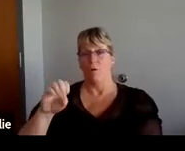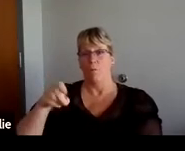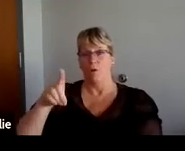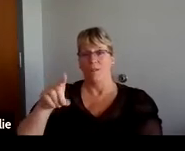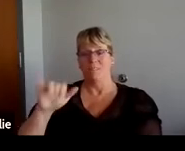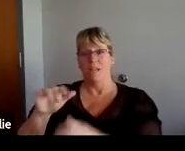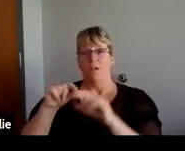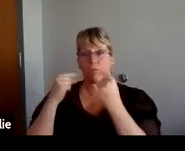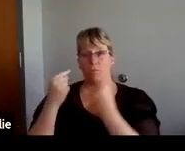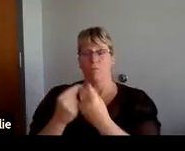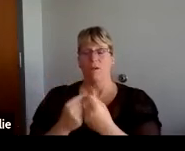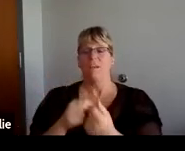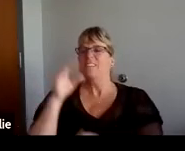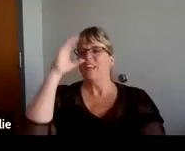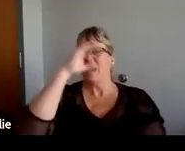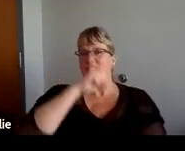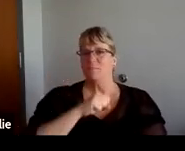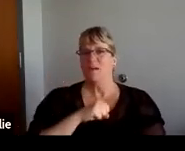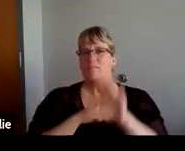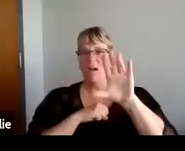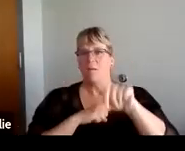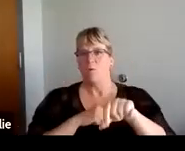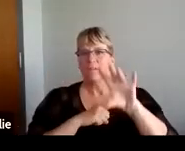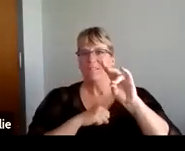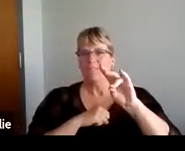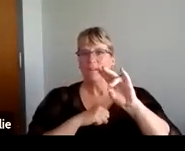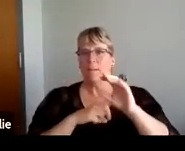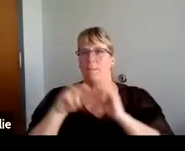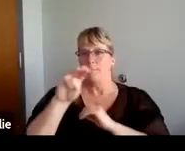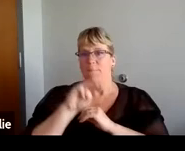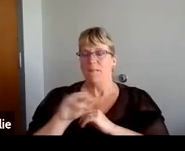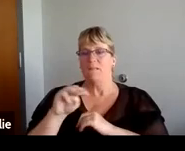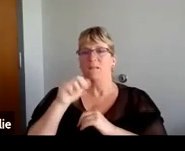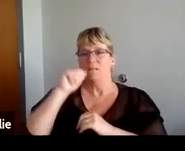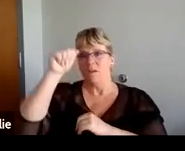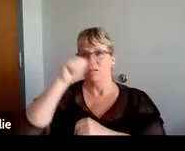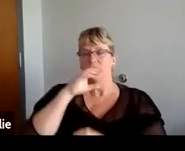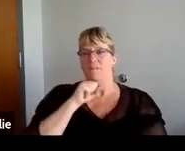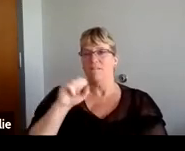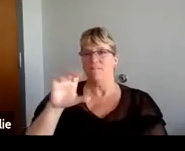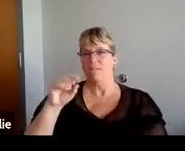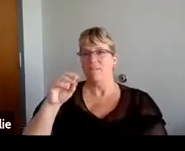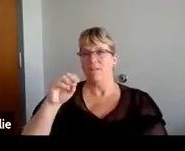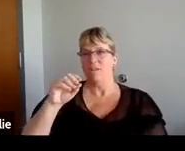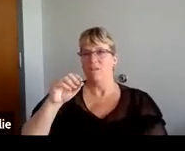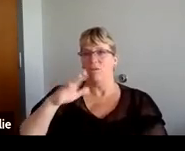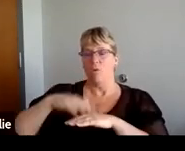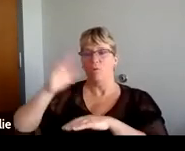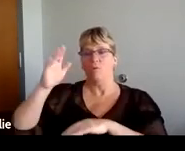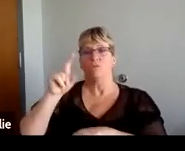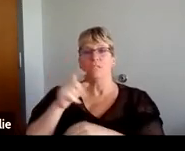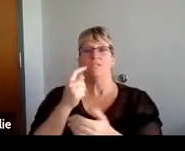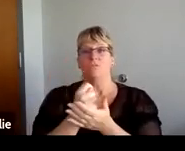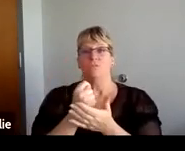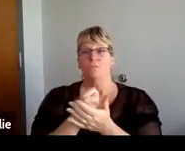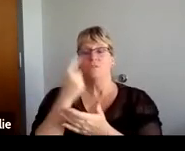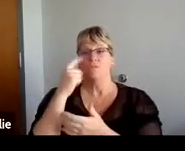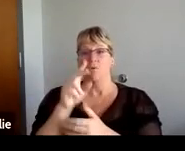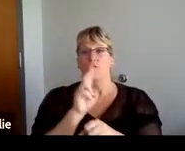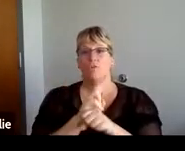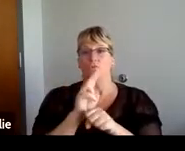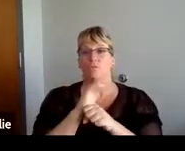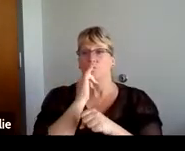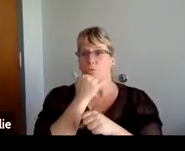It's estimated that about 5.7 million adults age 50 and over need treatment for substance use